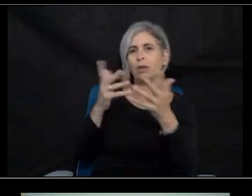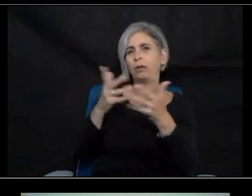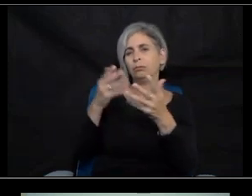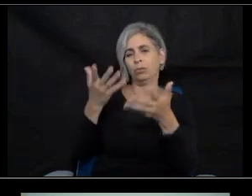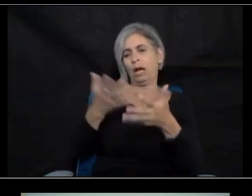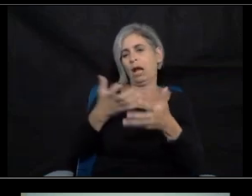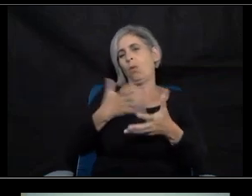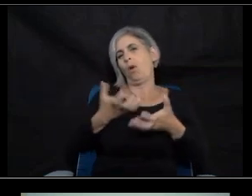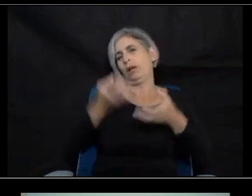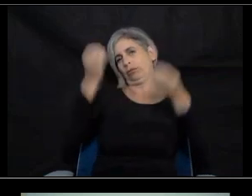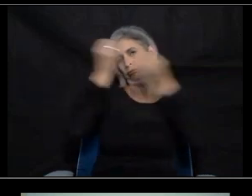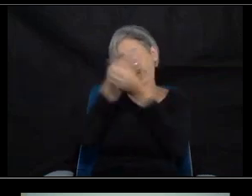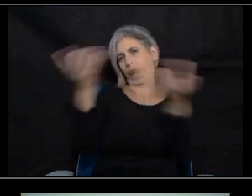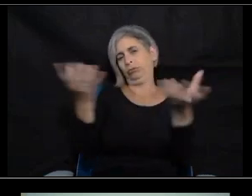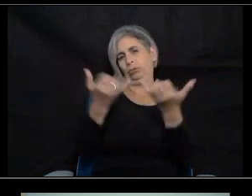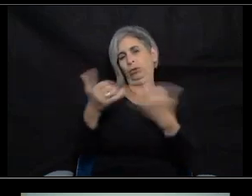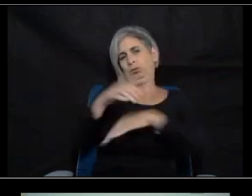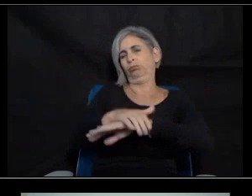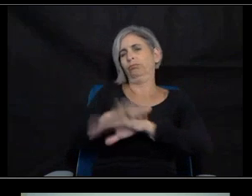disclosures that I have for today.